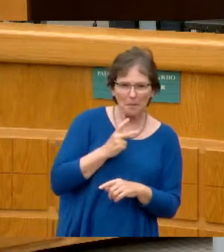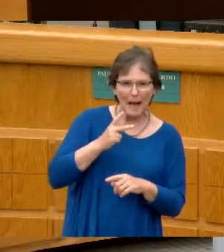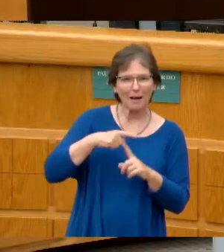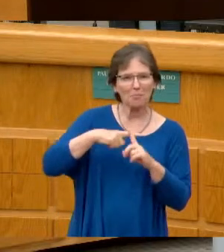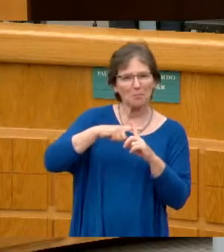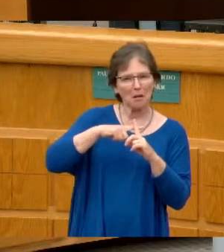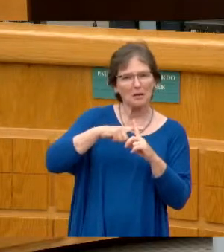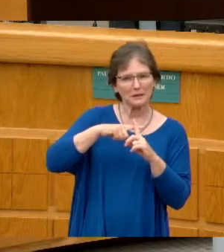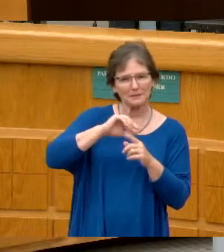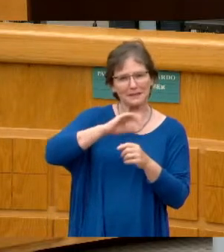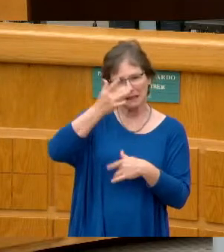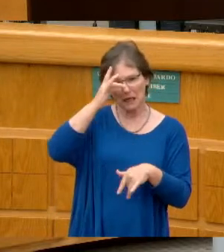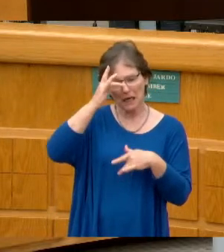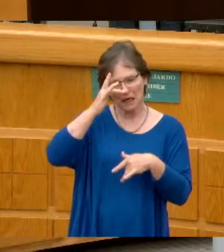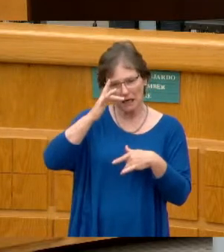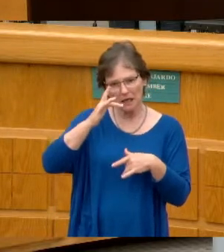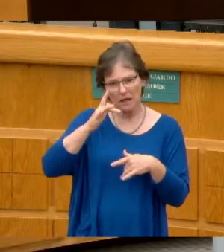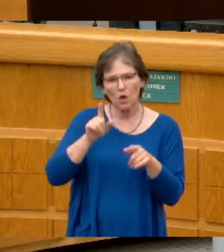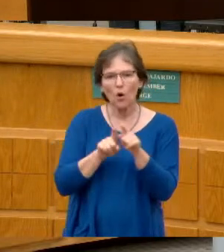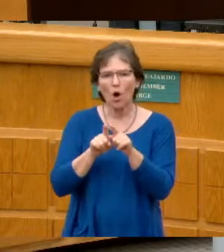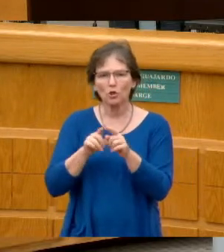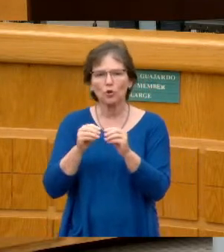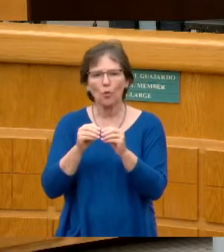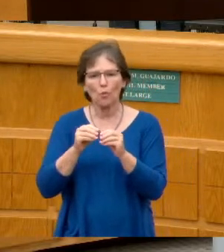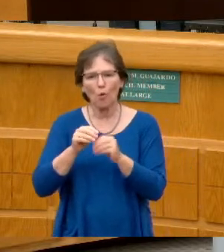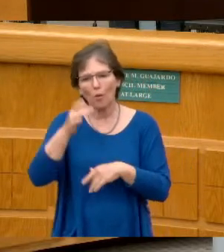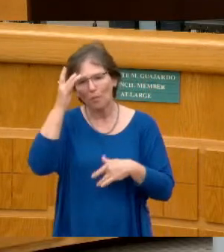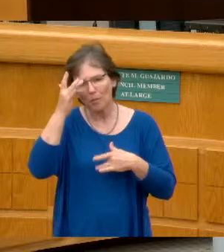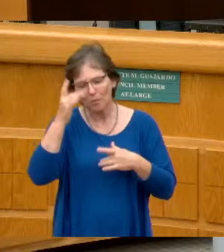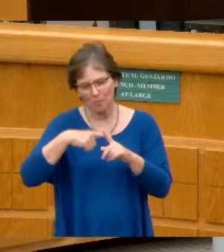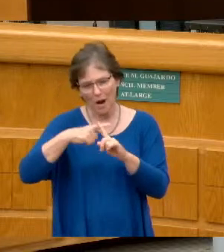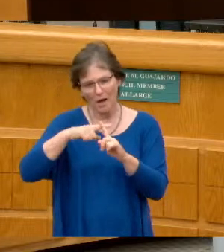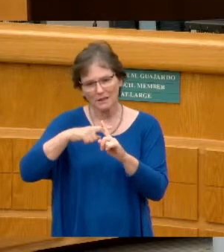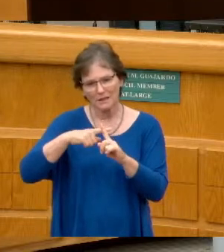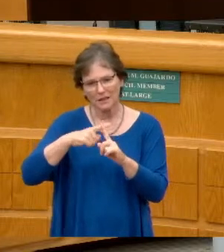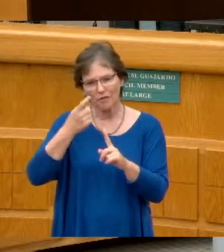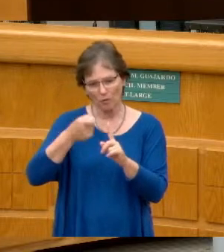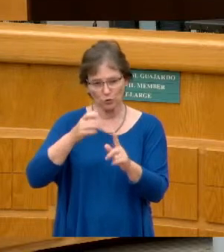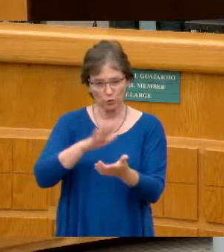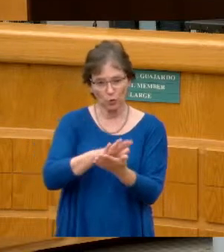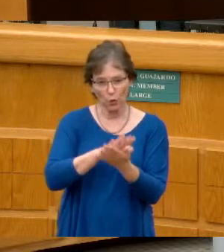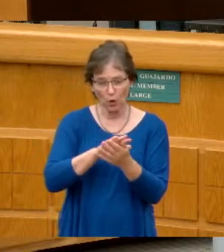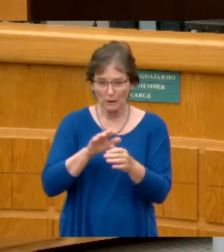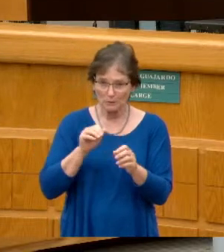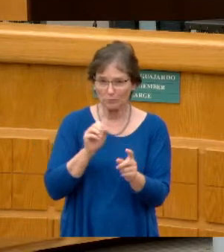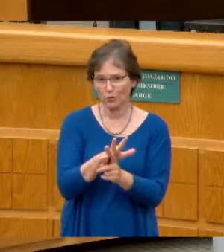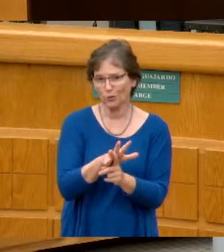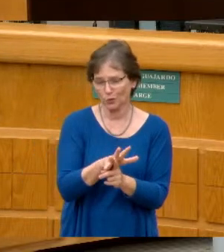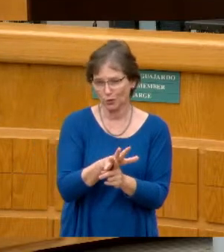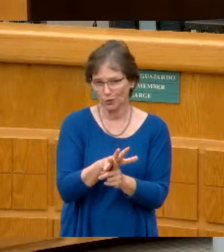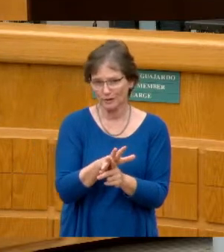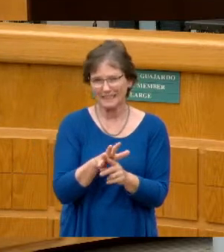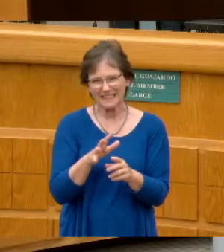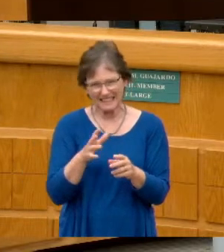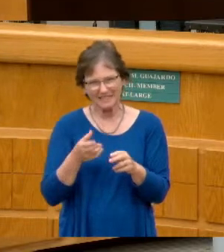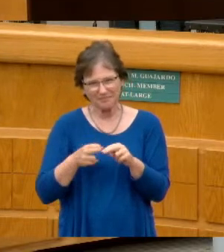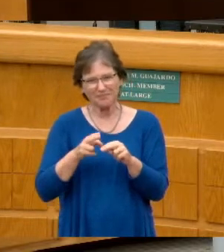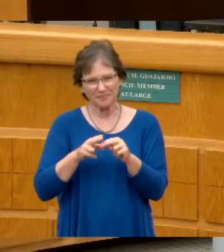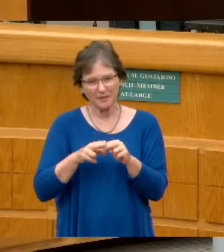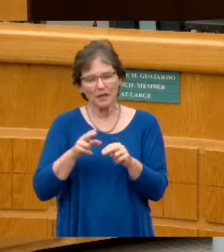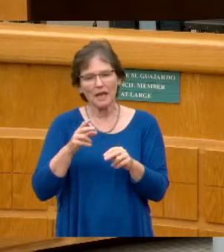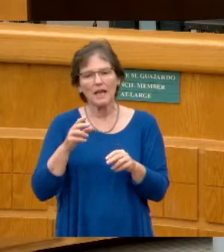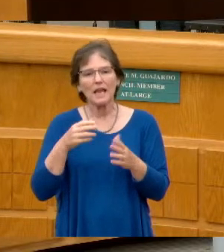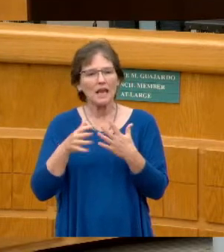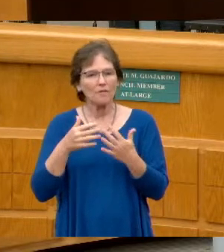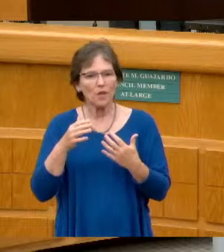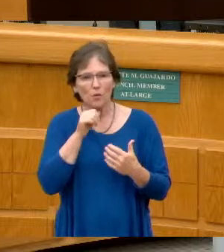of COVID-19 continues to be a challenge. We are seeing more positive school cases. We're seeing positives from